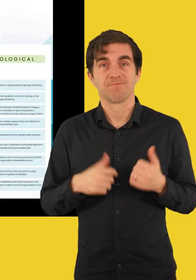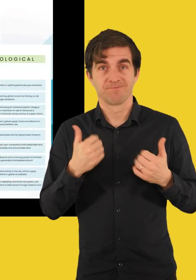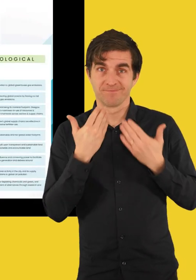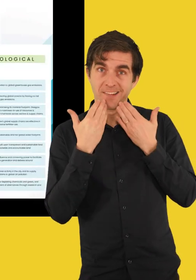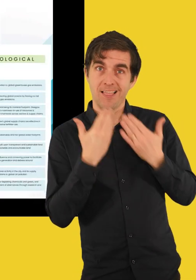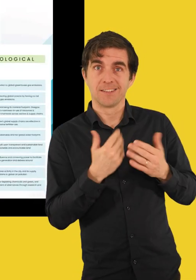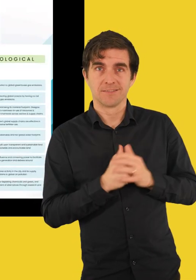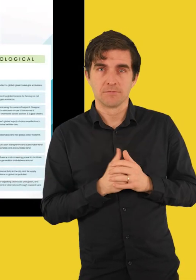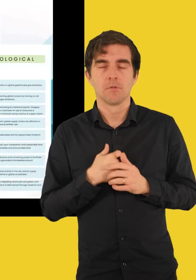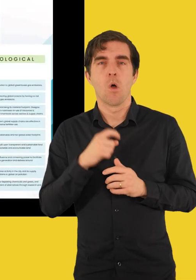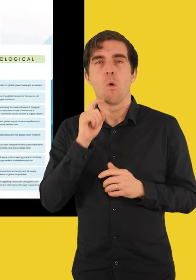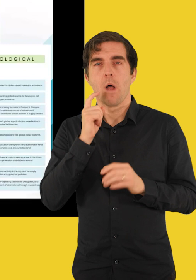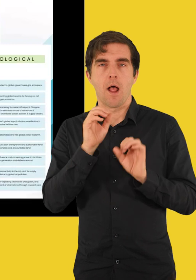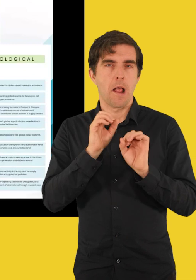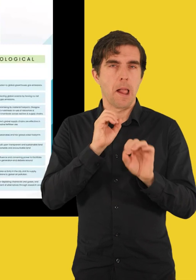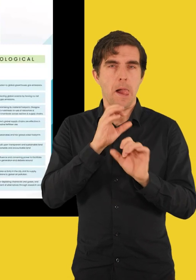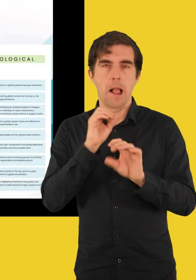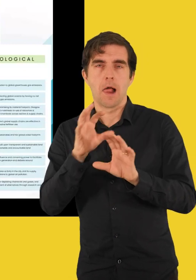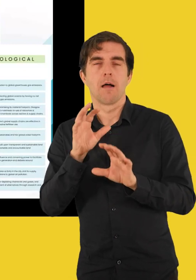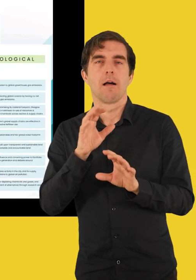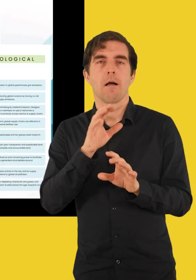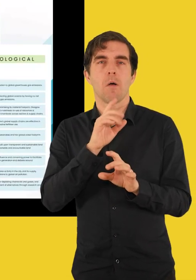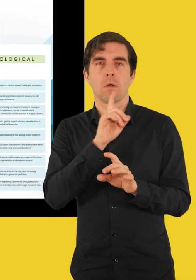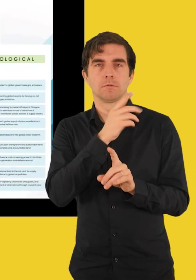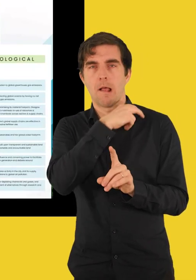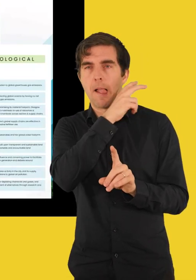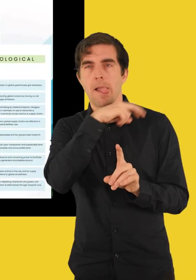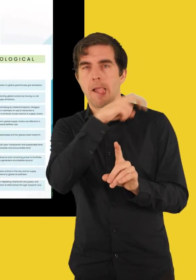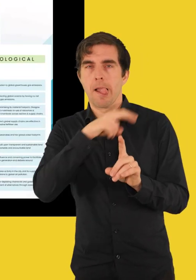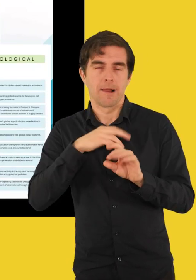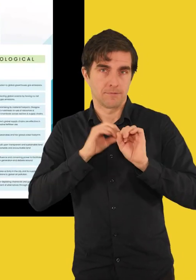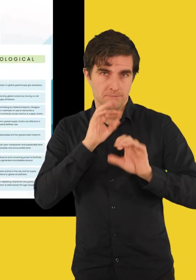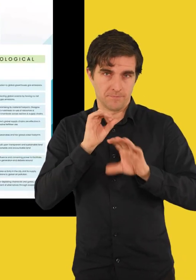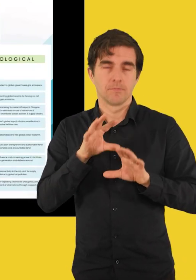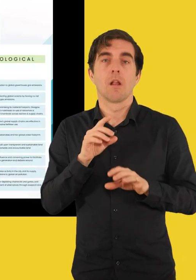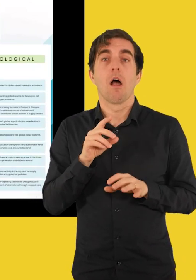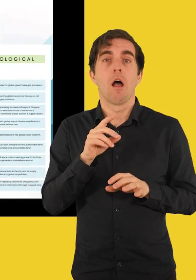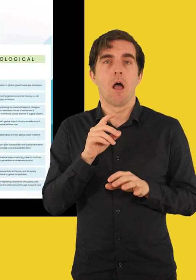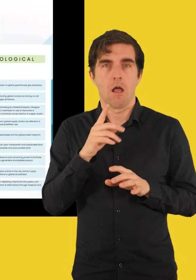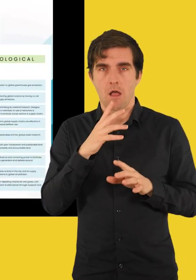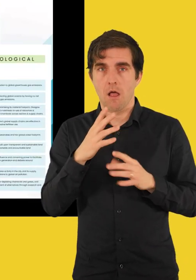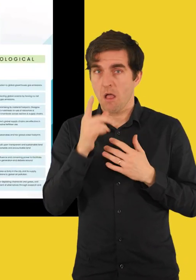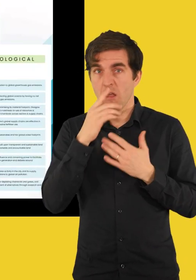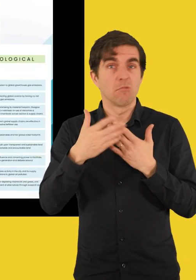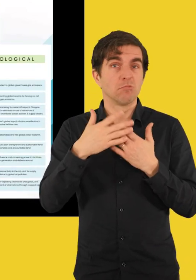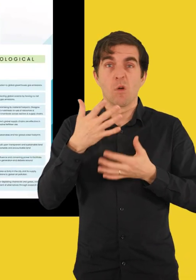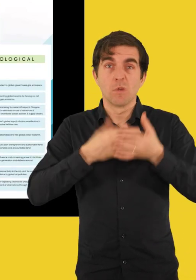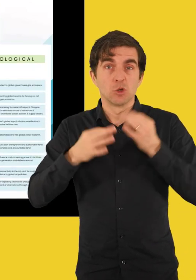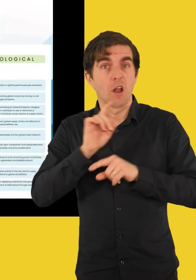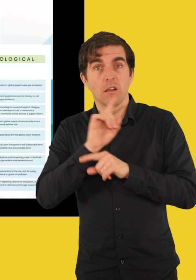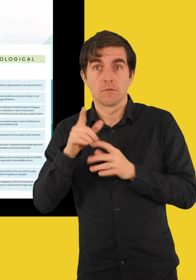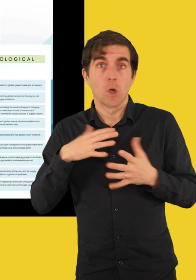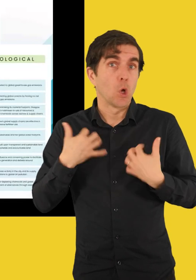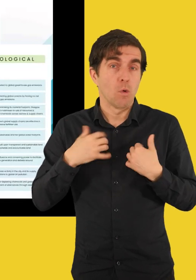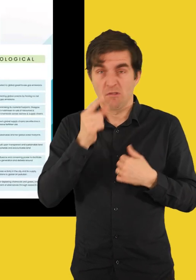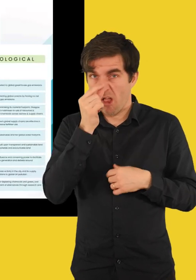Hi, so thanks, Charlie. Yep, I'll just give you a sort of whistle-stop tour through some of the other things we're working on, and can take further questions on those